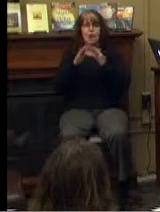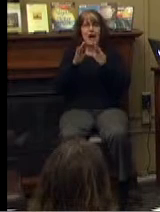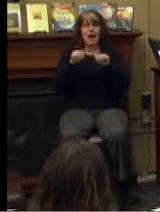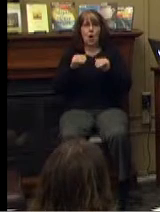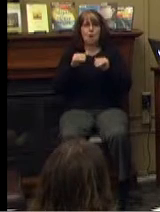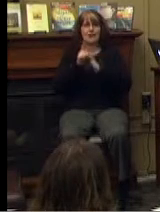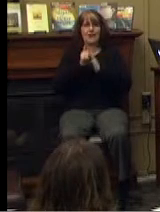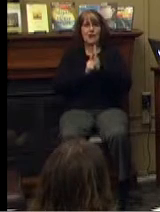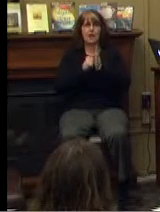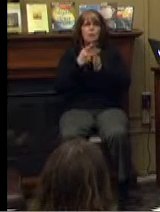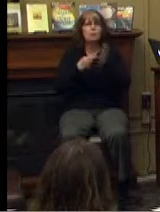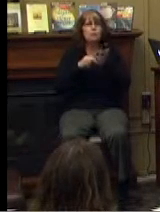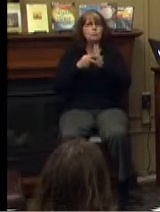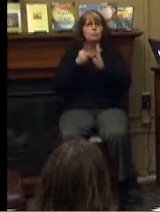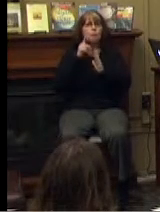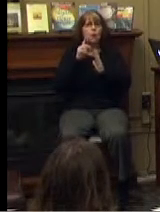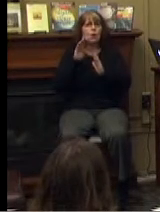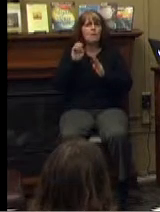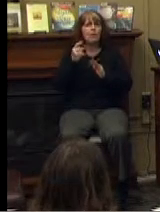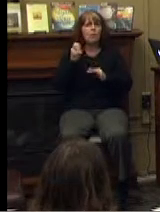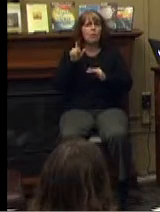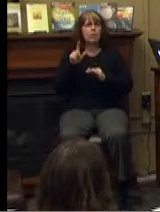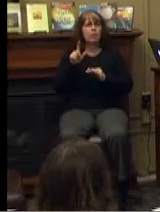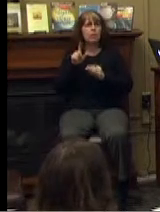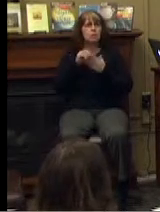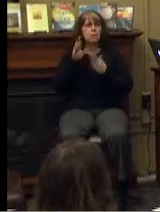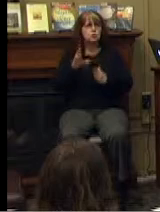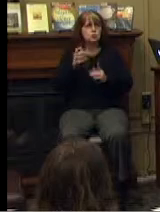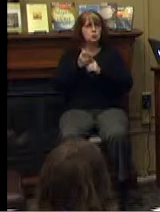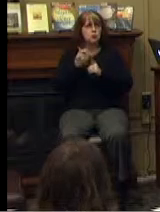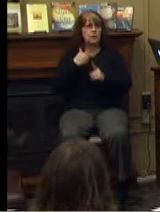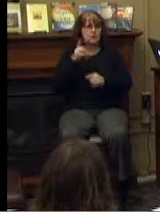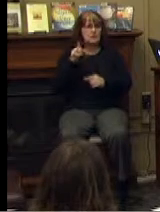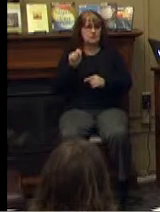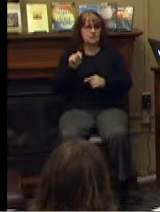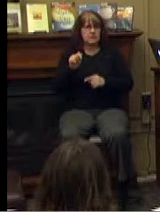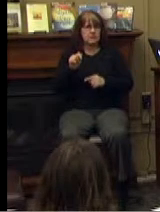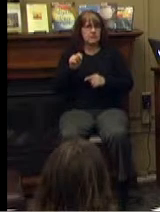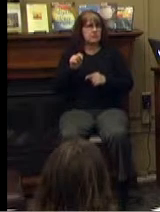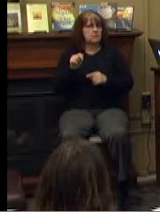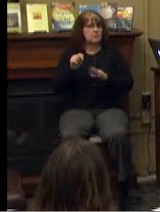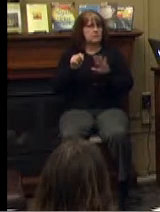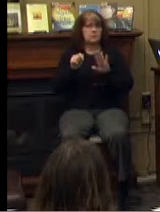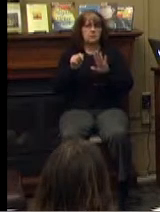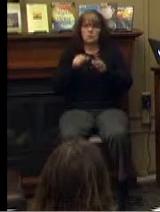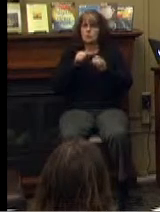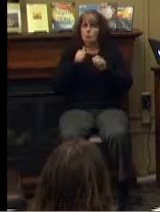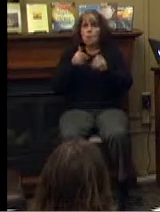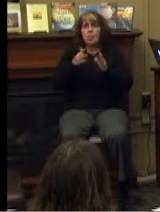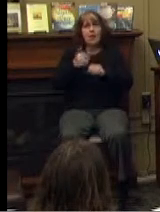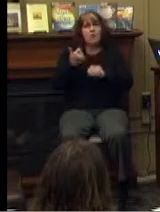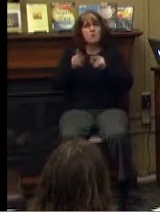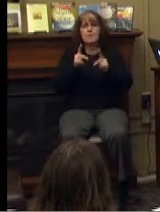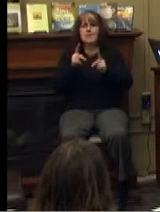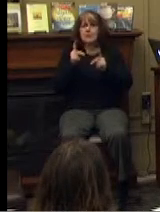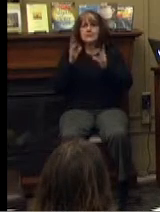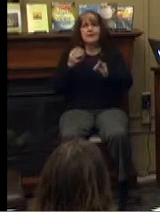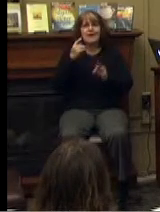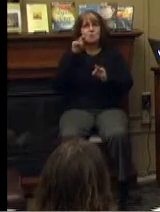students with disabilities? So become knowledgeable of those things. Don't let people determine what's okay and what's not